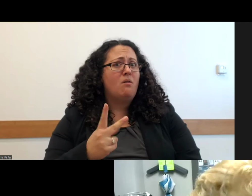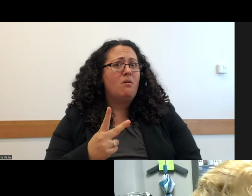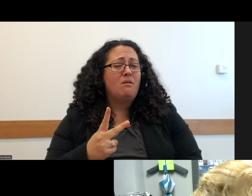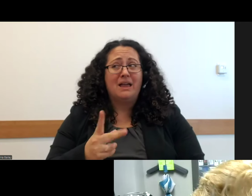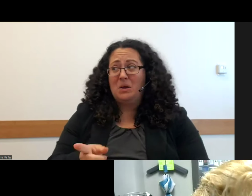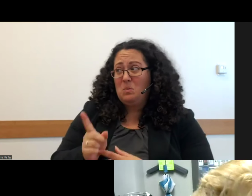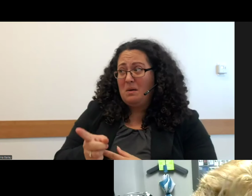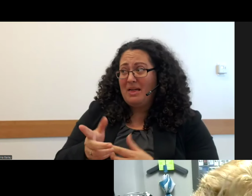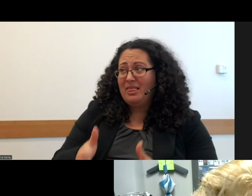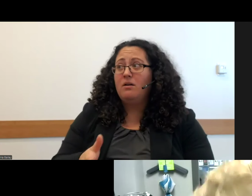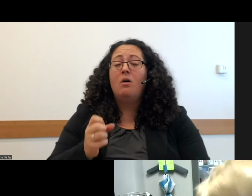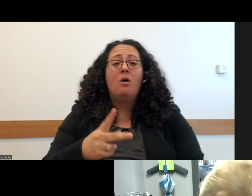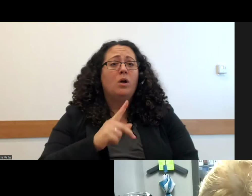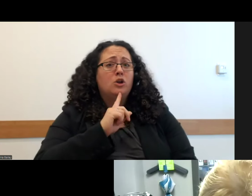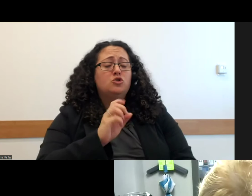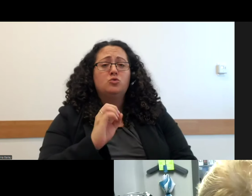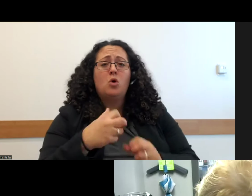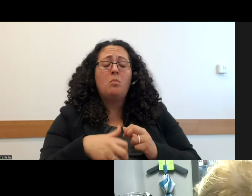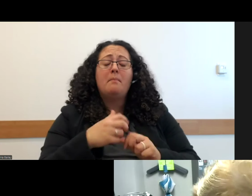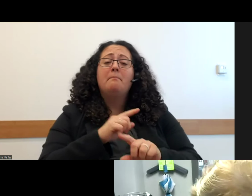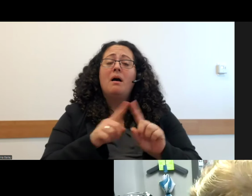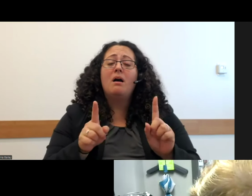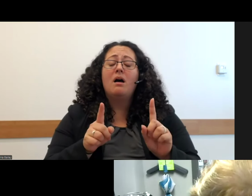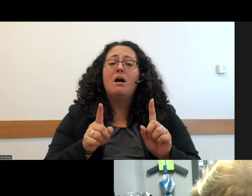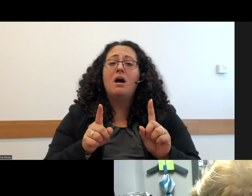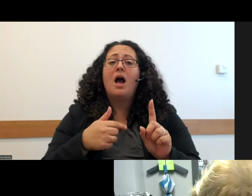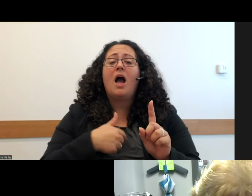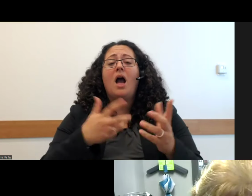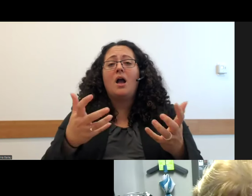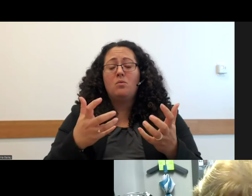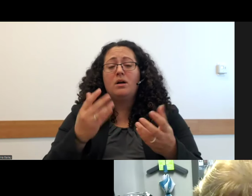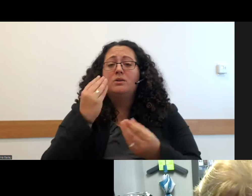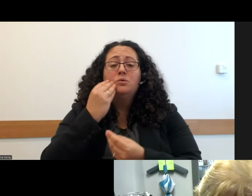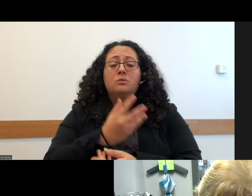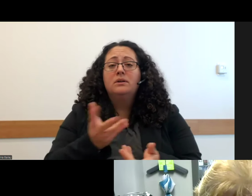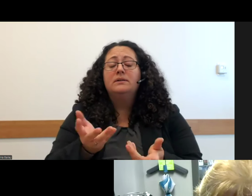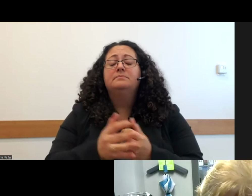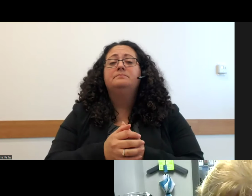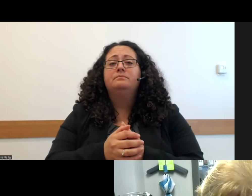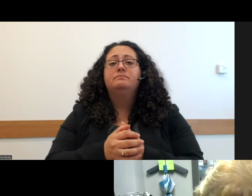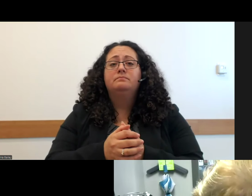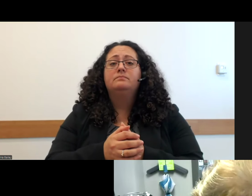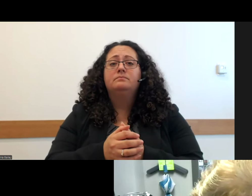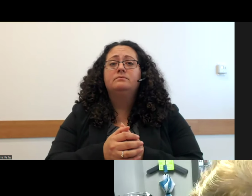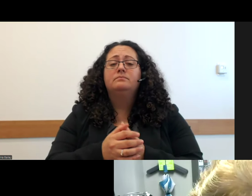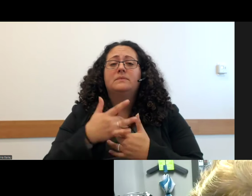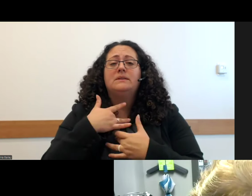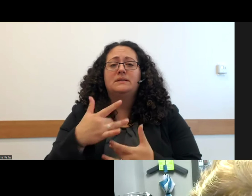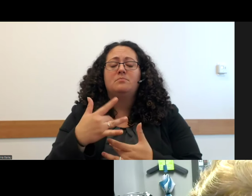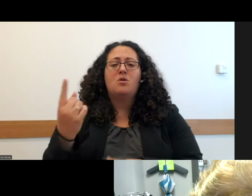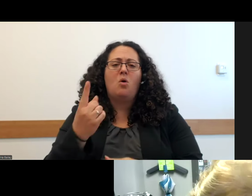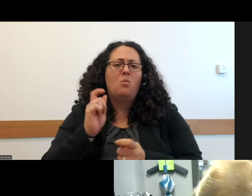Oh, sure, no problem. Yeah, but so I just wanted to say there's usually always